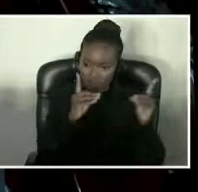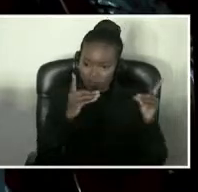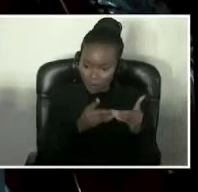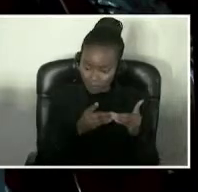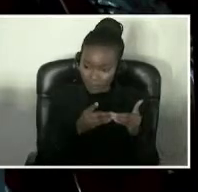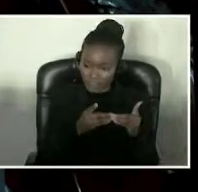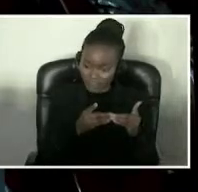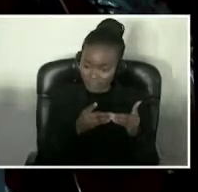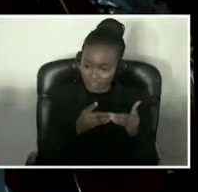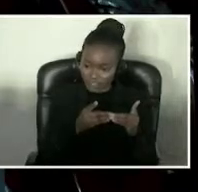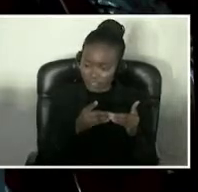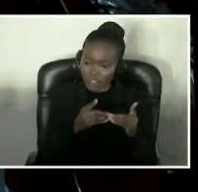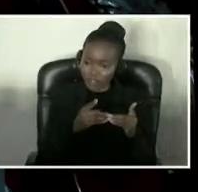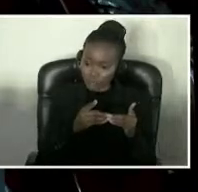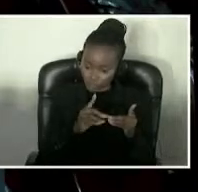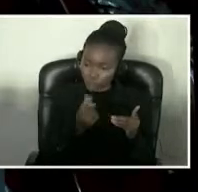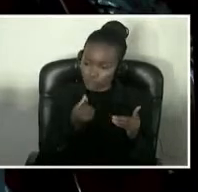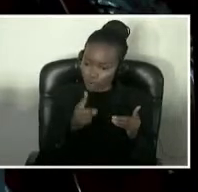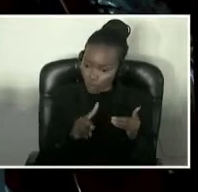community services